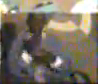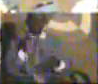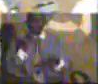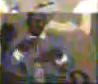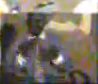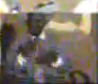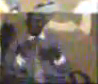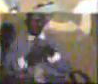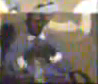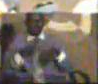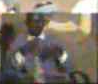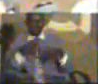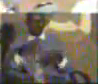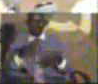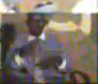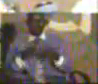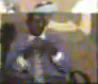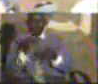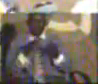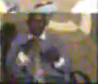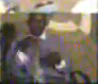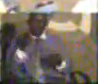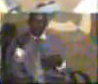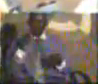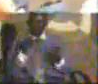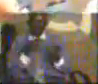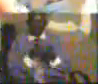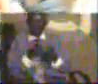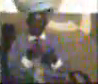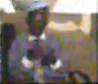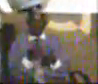pass. And if you can watch, if you see, look